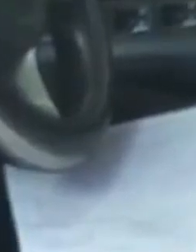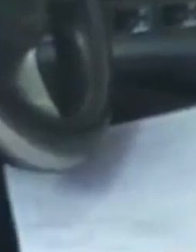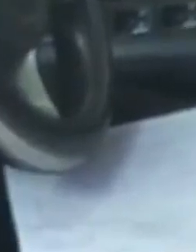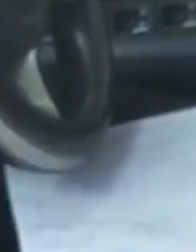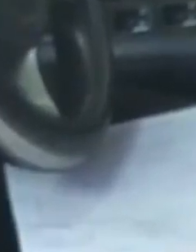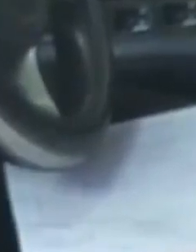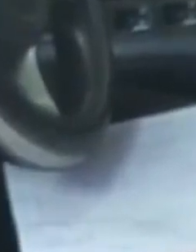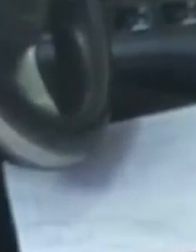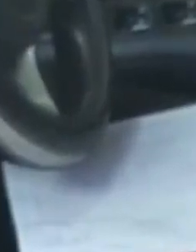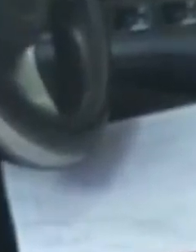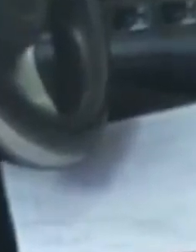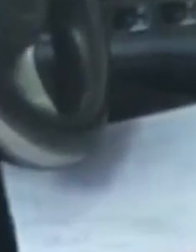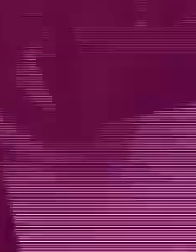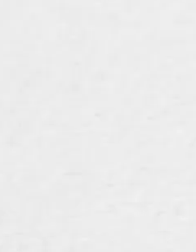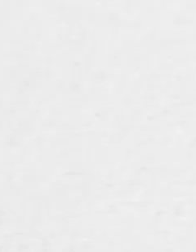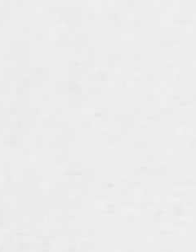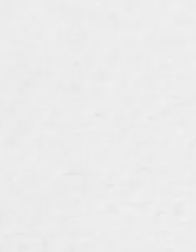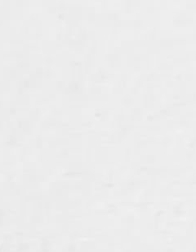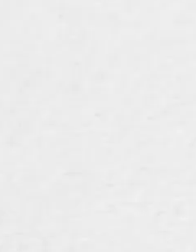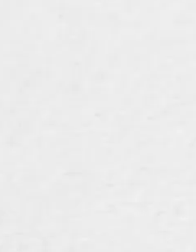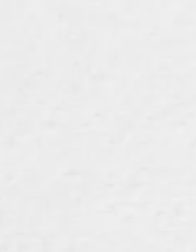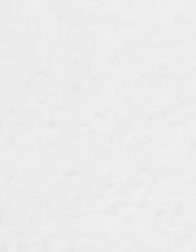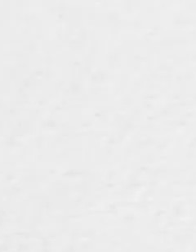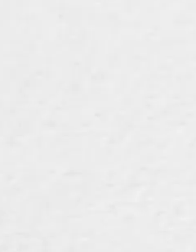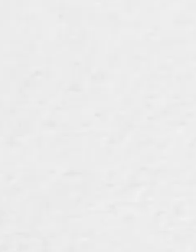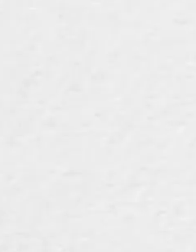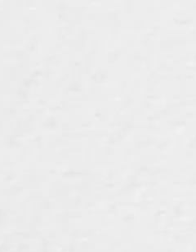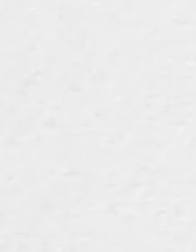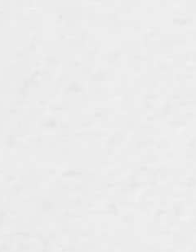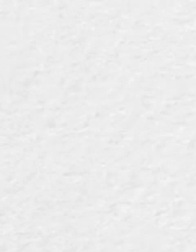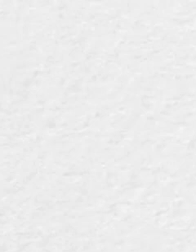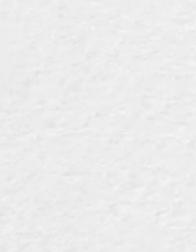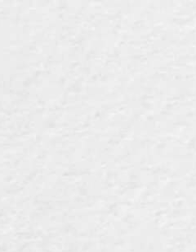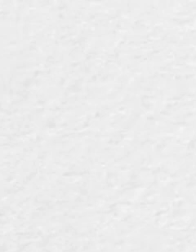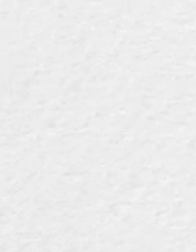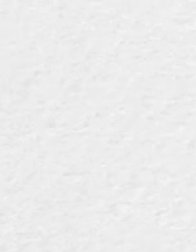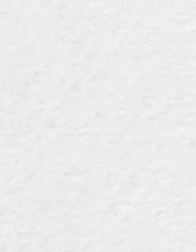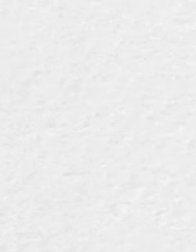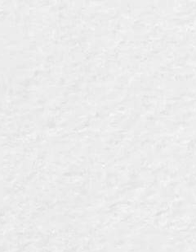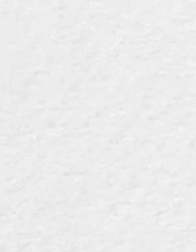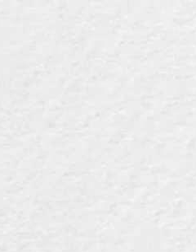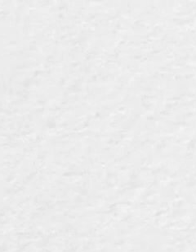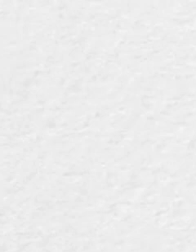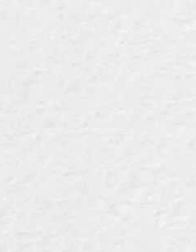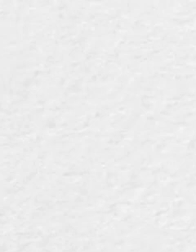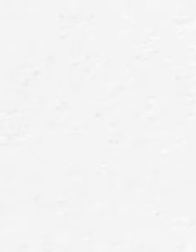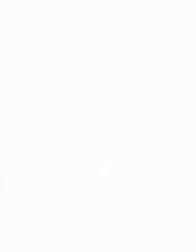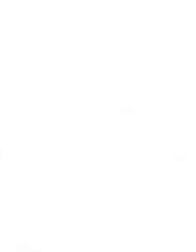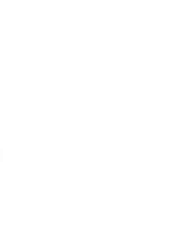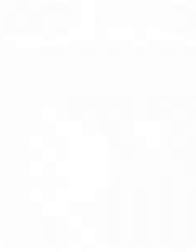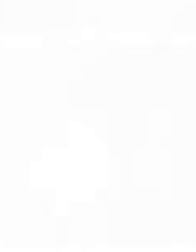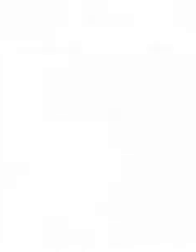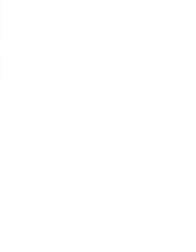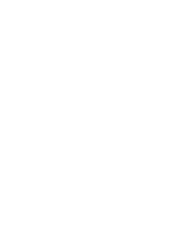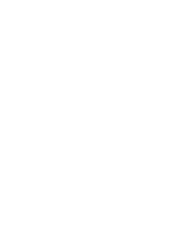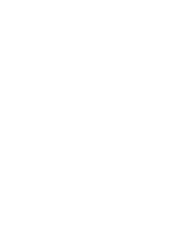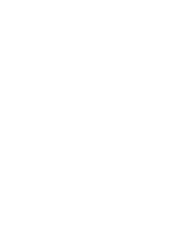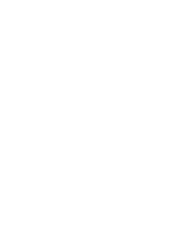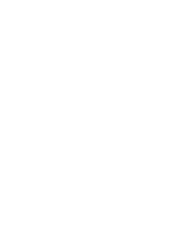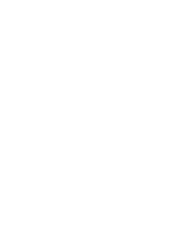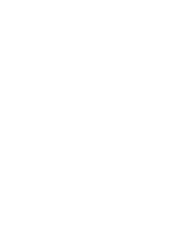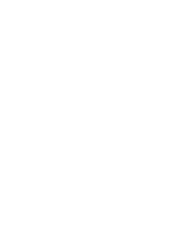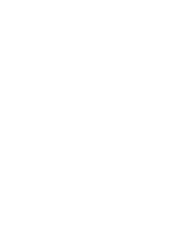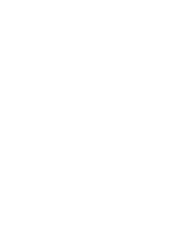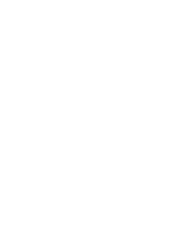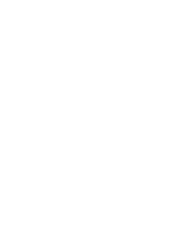from infecting your loved ones. Don't delay. Get vaccinated today. A message from the